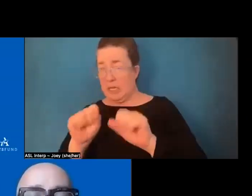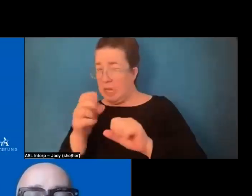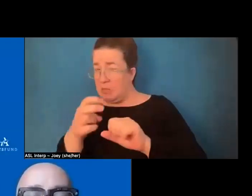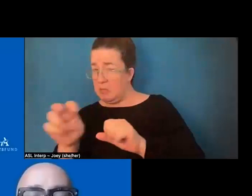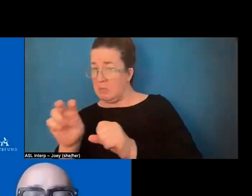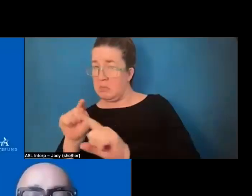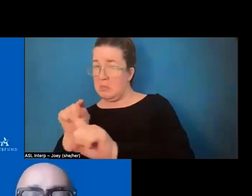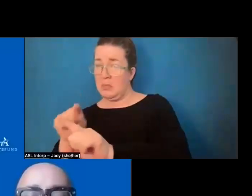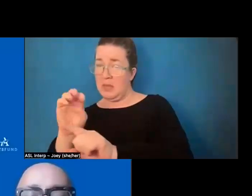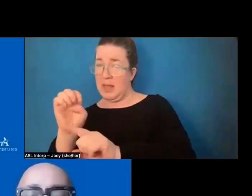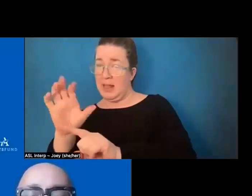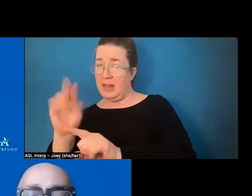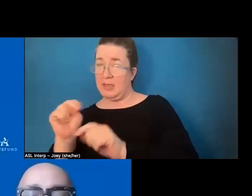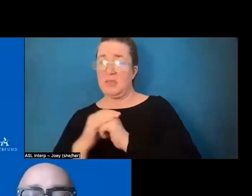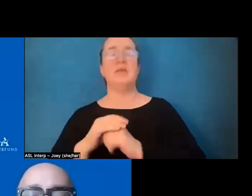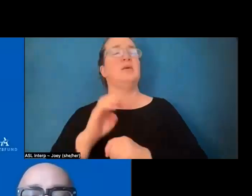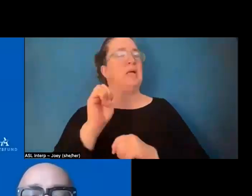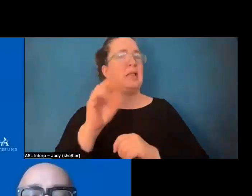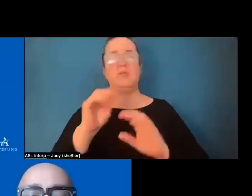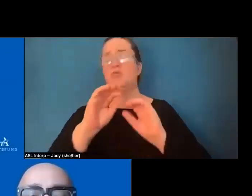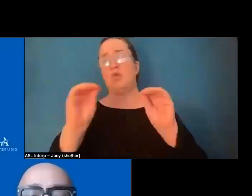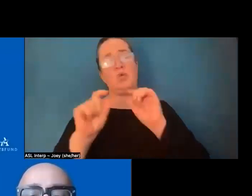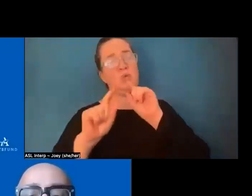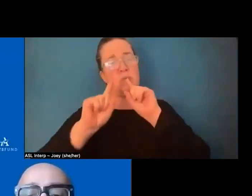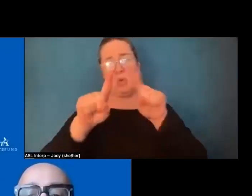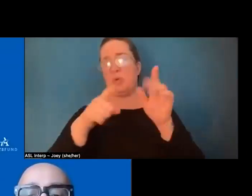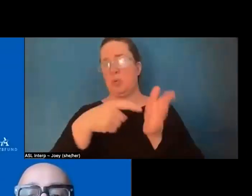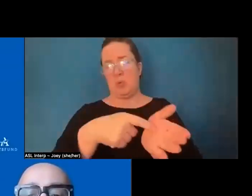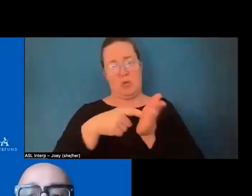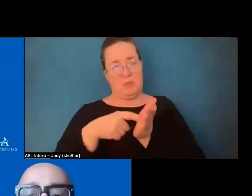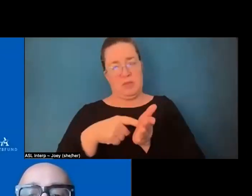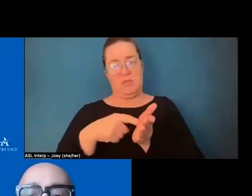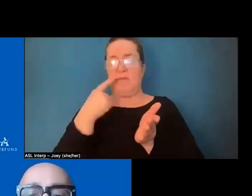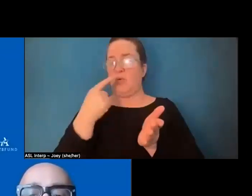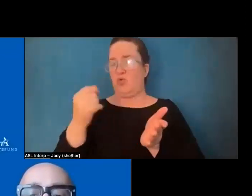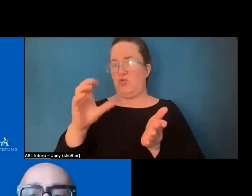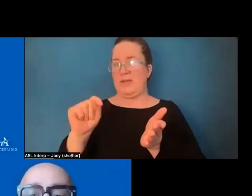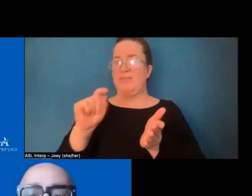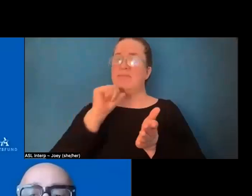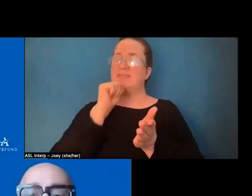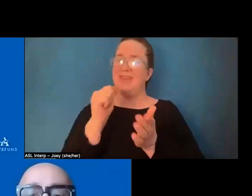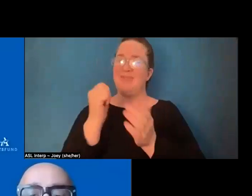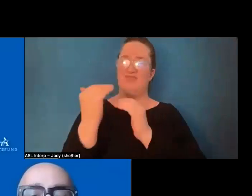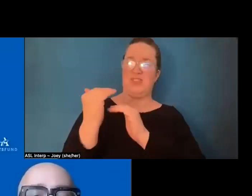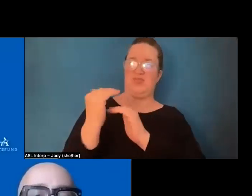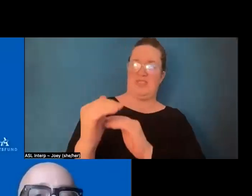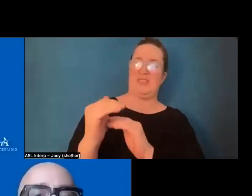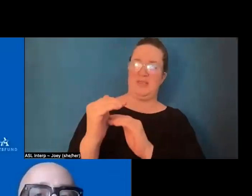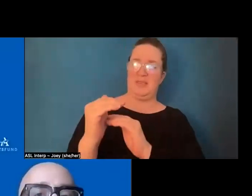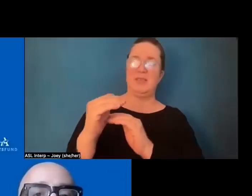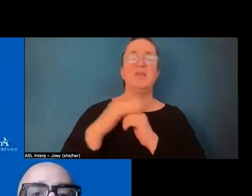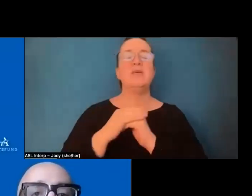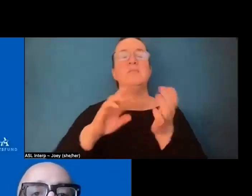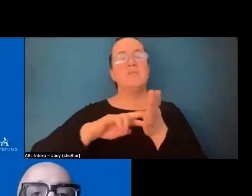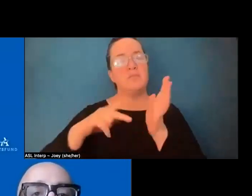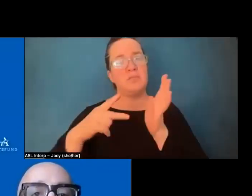absolutely. There is no reporting requirement for this grant. These grants are unrestricted, and recipient organizations should use the